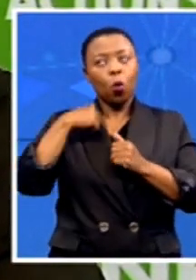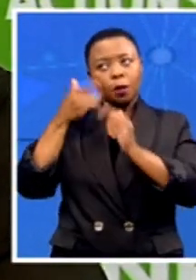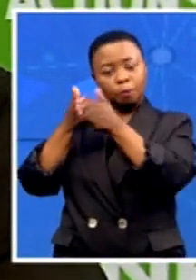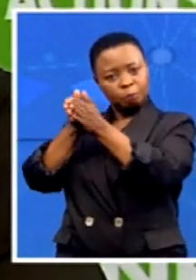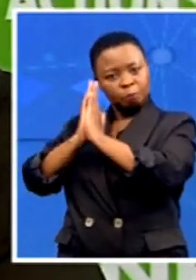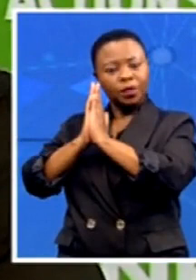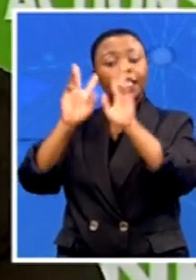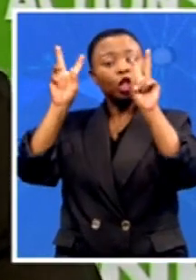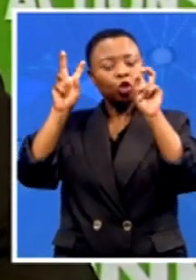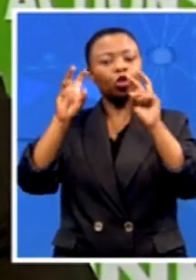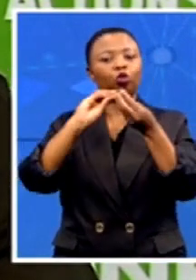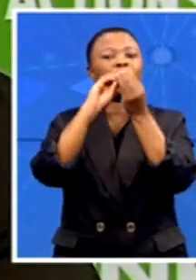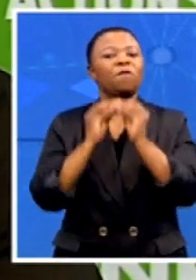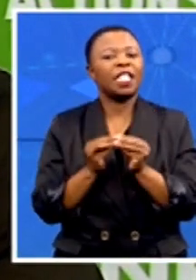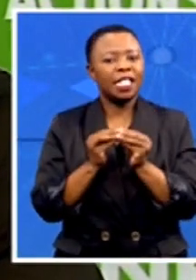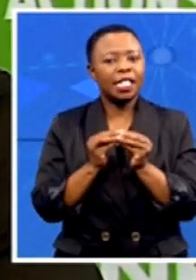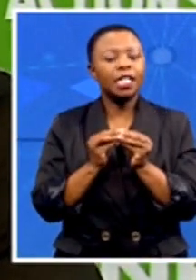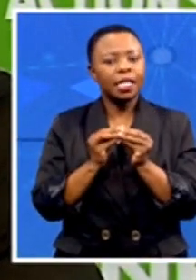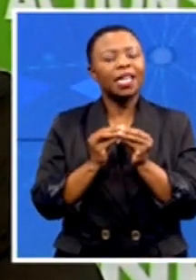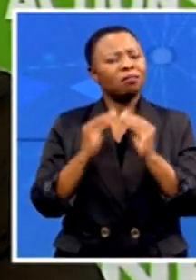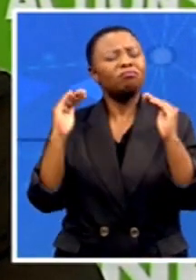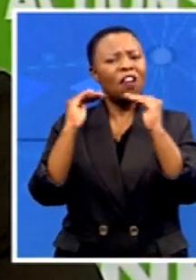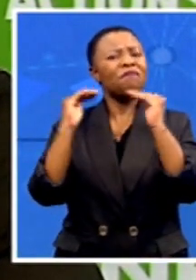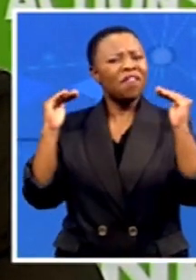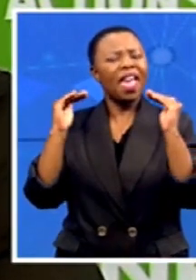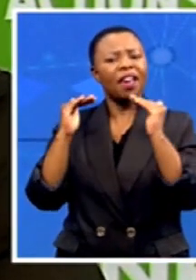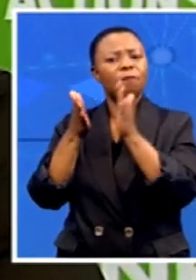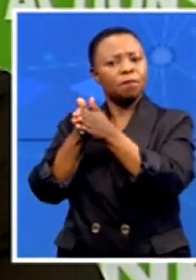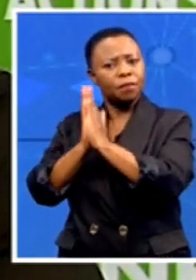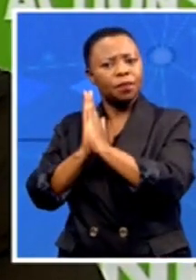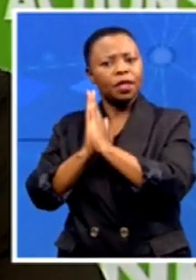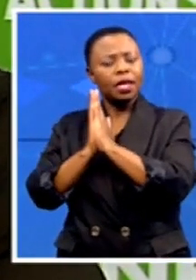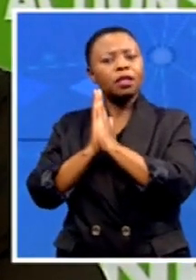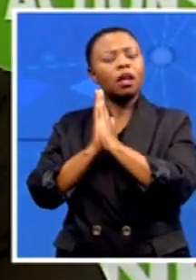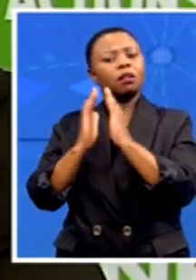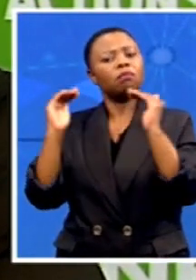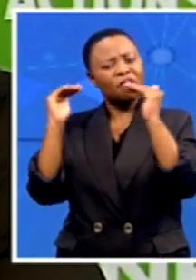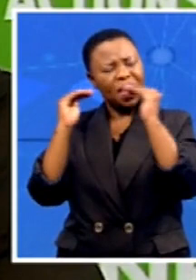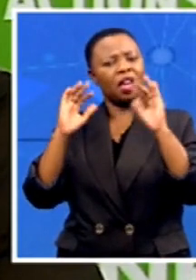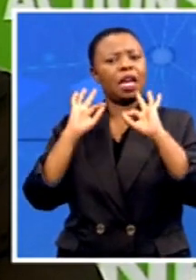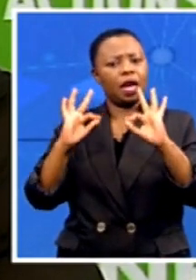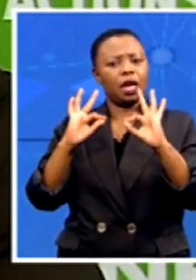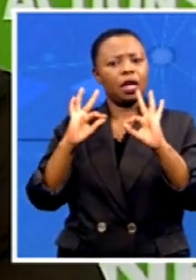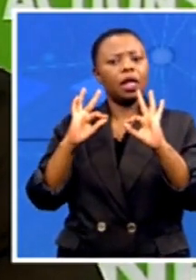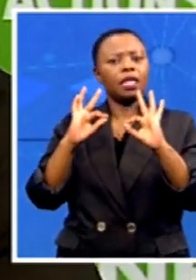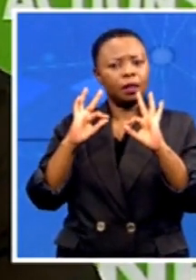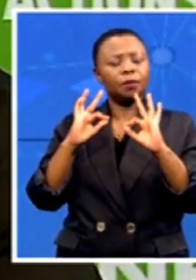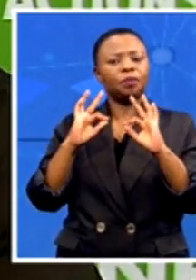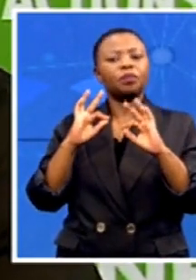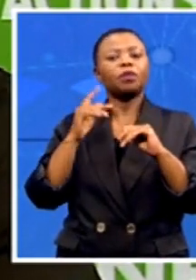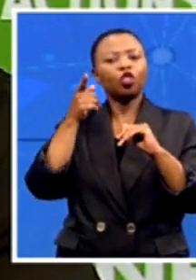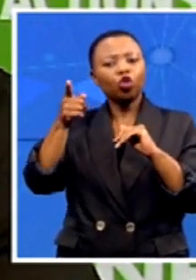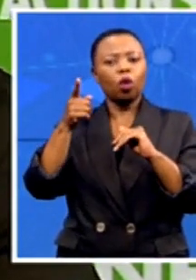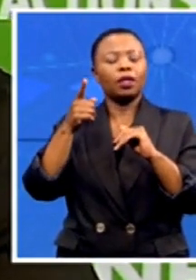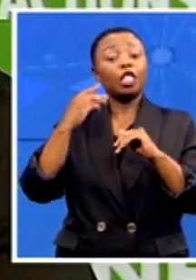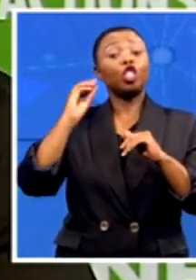reasonable request, it was a rational request, and it was a request that was born with the interests of voters in South Africa.